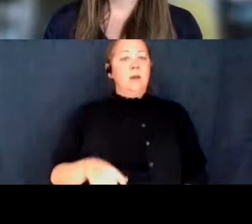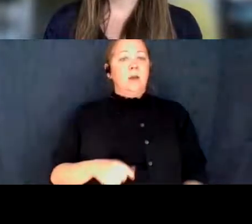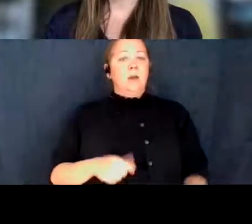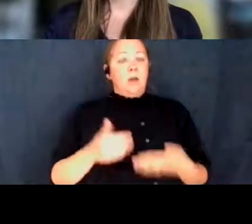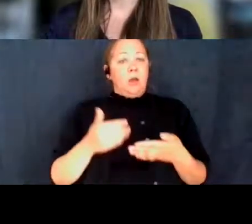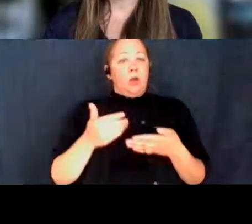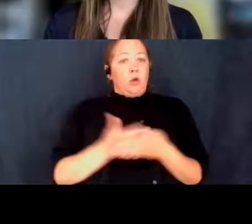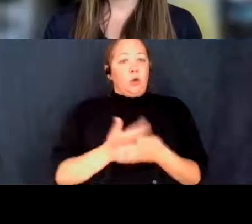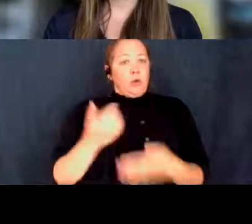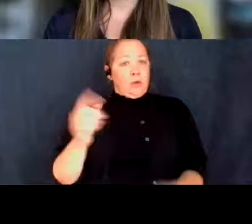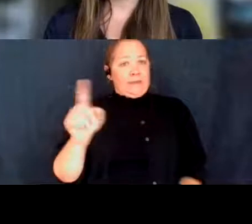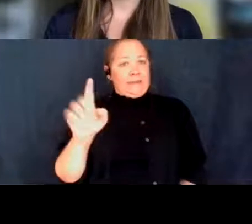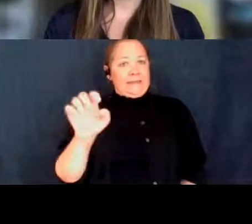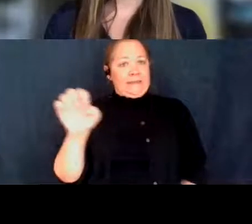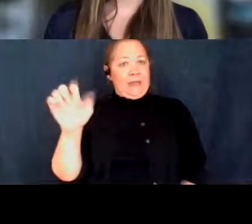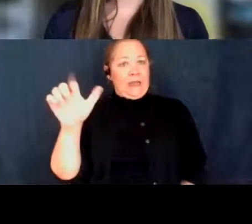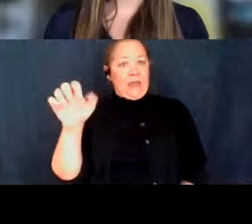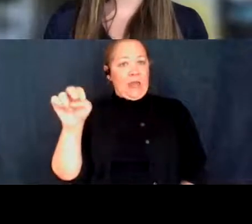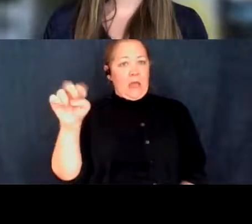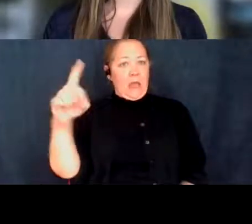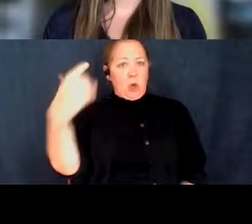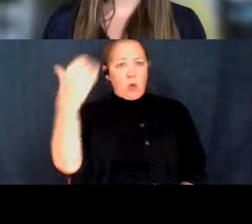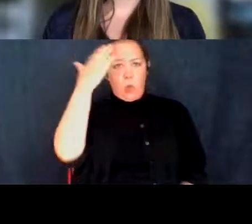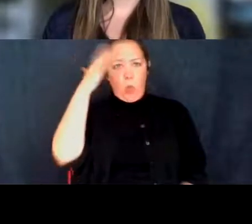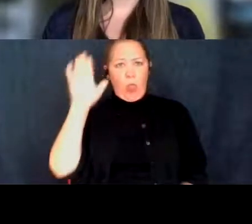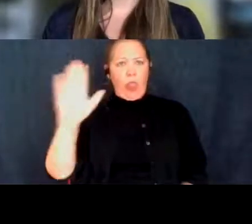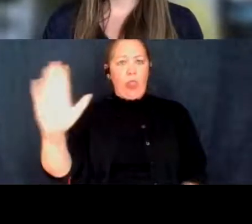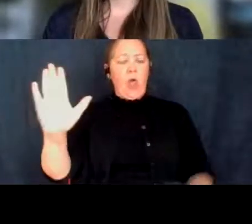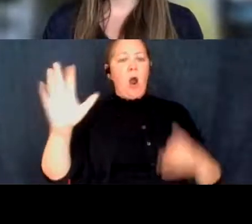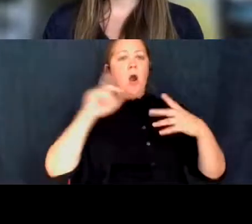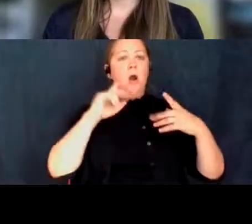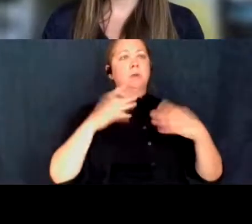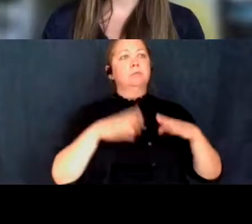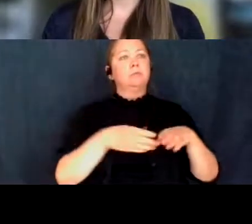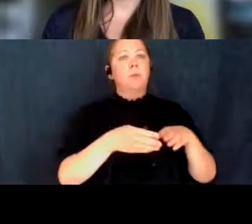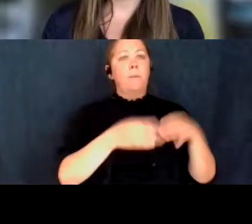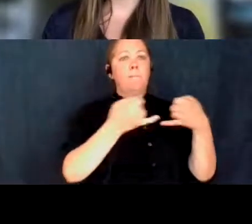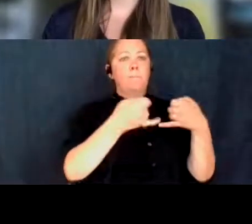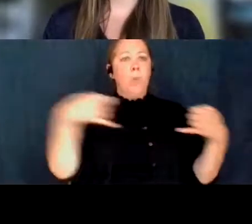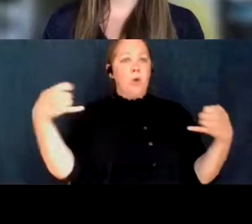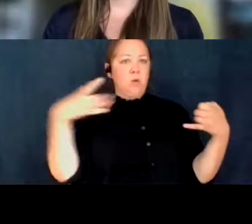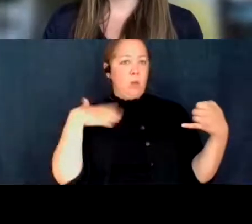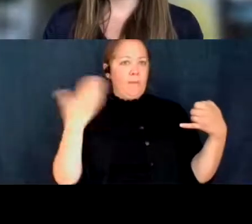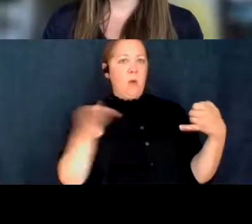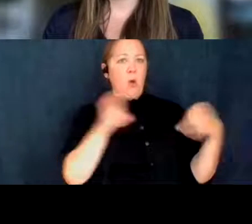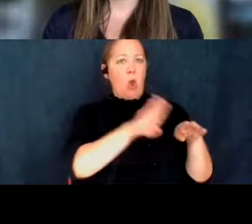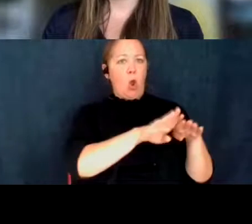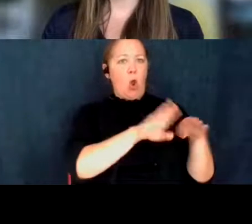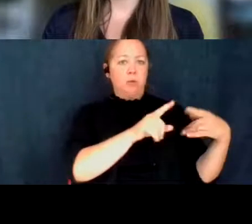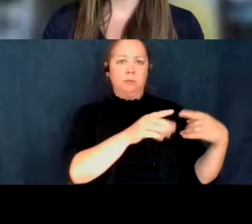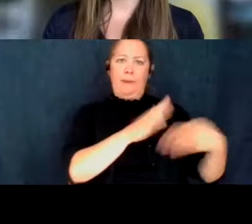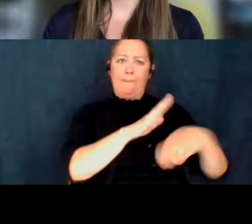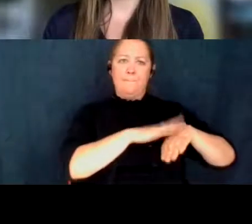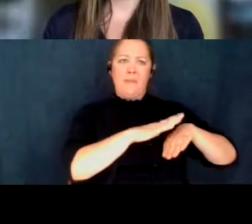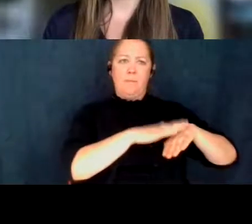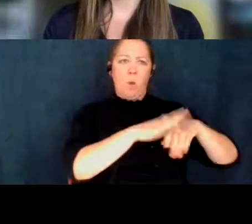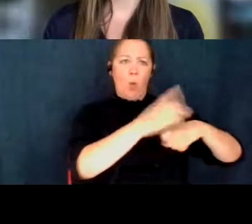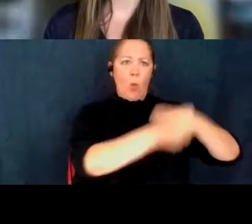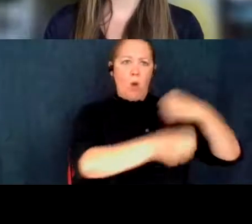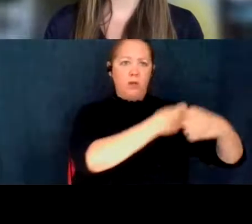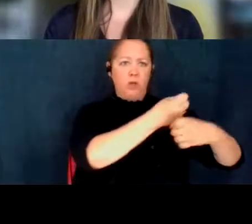closed for at least the next year. And with that, have developed several really wonderful virtual